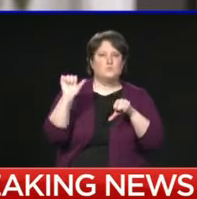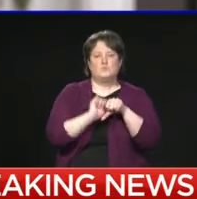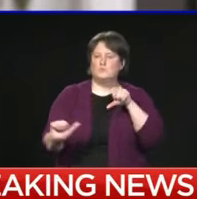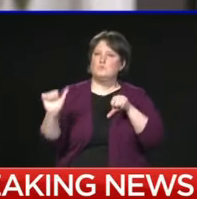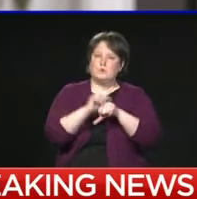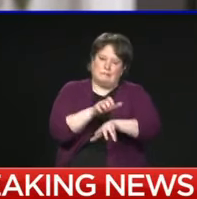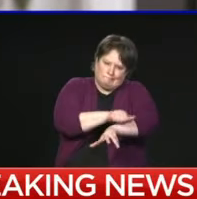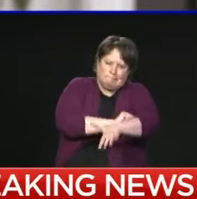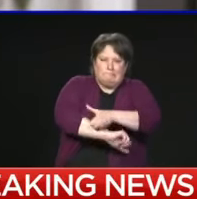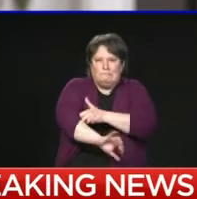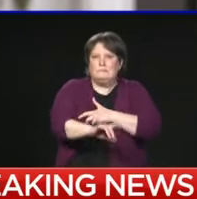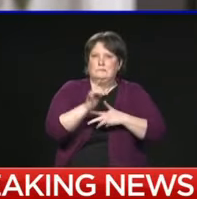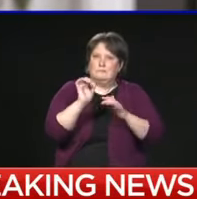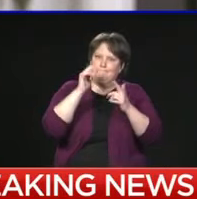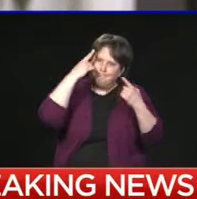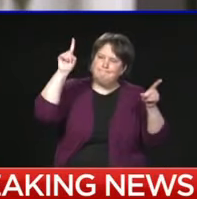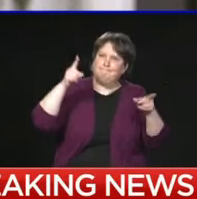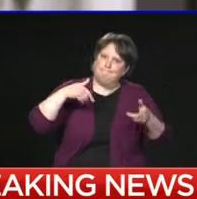tirelessly to make it happen.